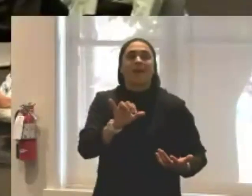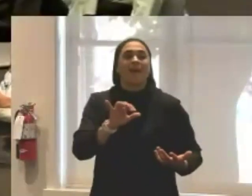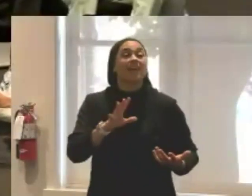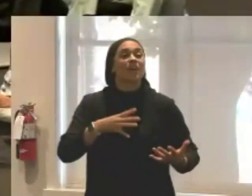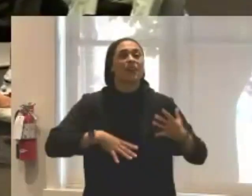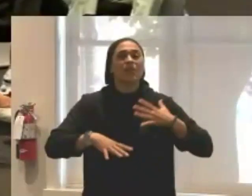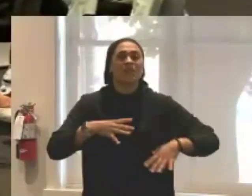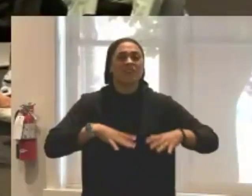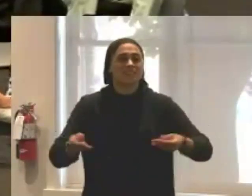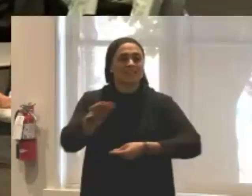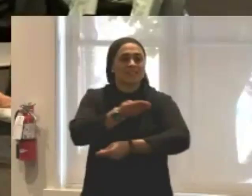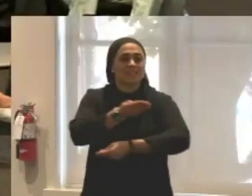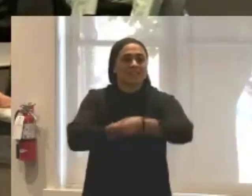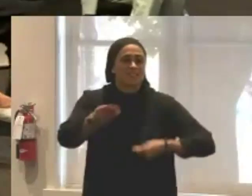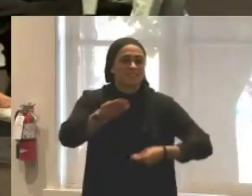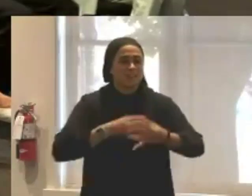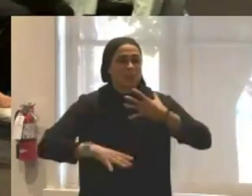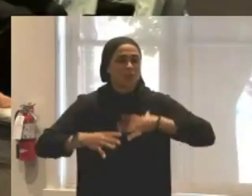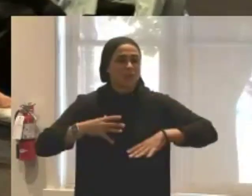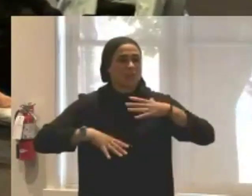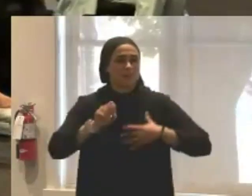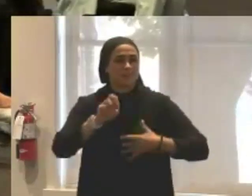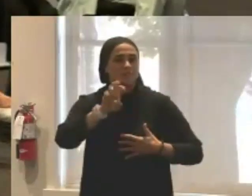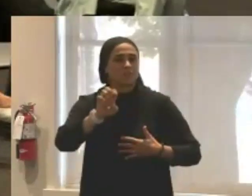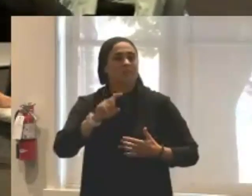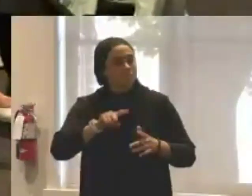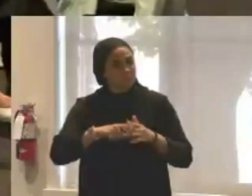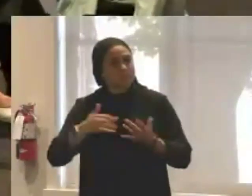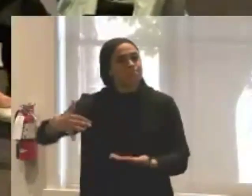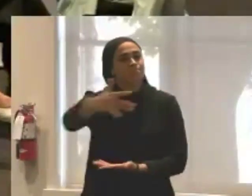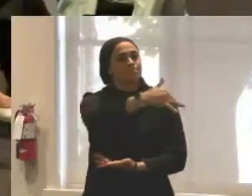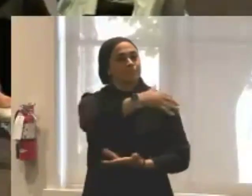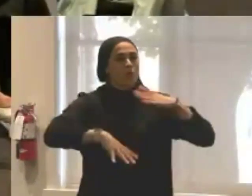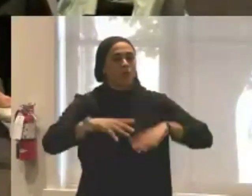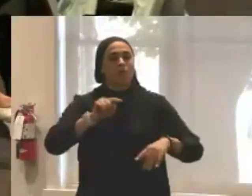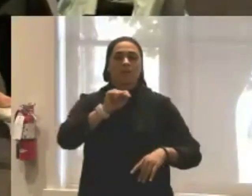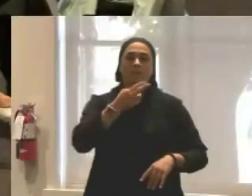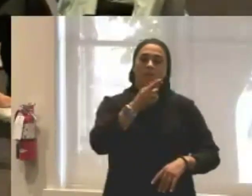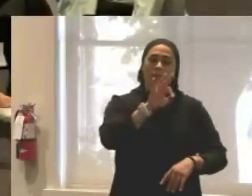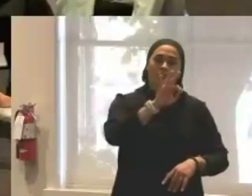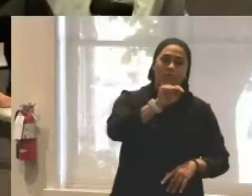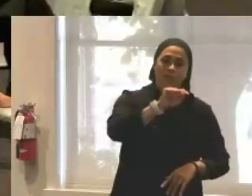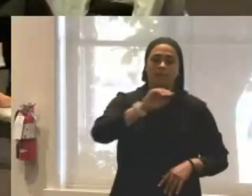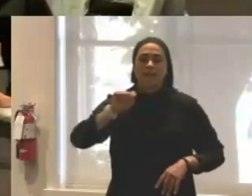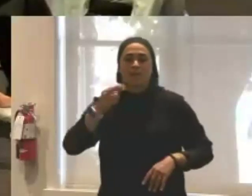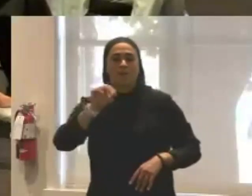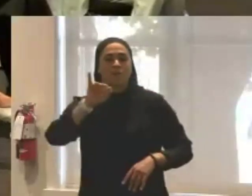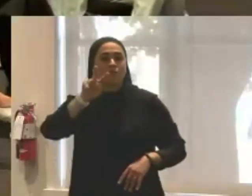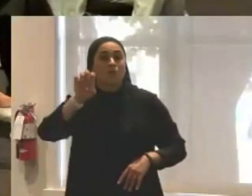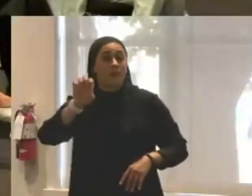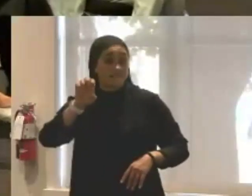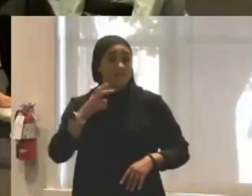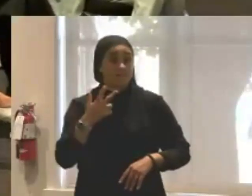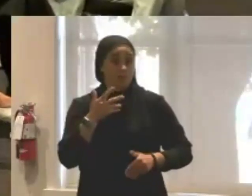clothing exchange and clothing drives are very important. So we started a series called Thrift and Thrive. This was a 3-part series. The first one was where youth